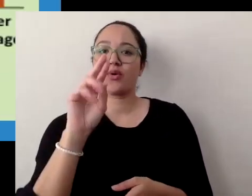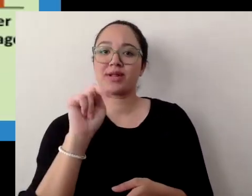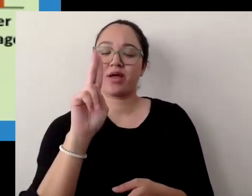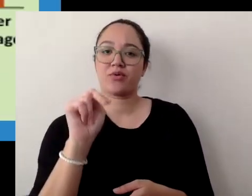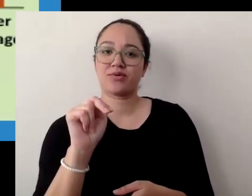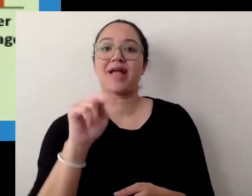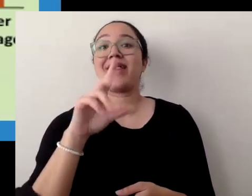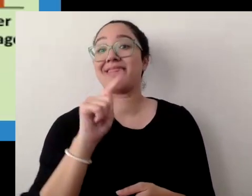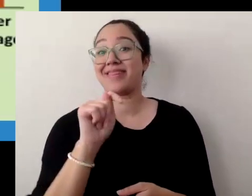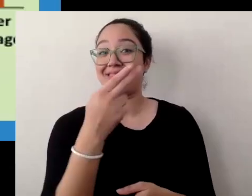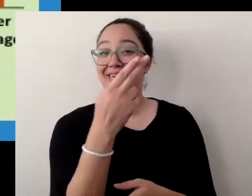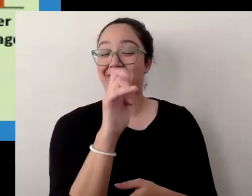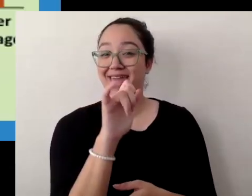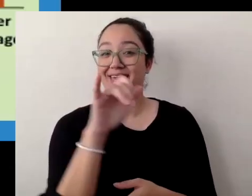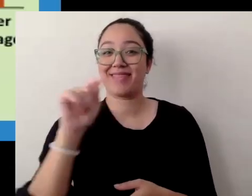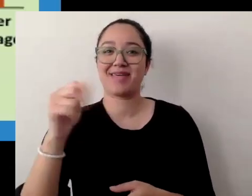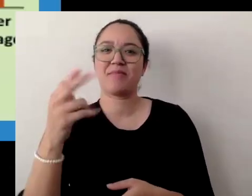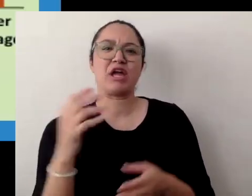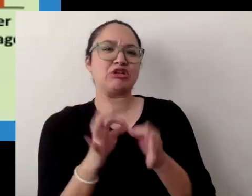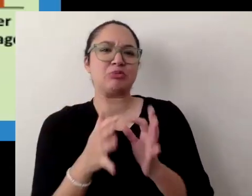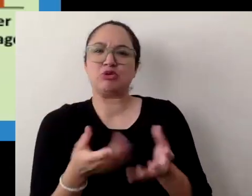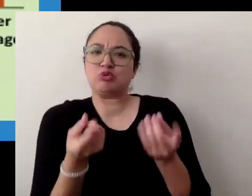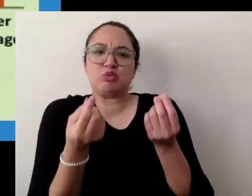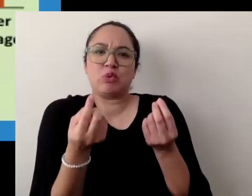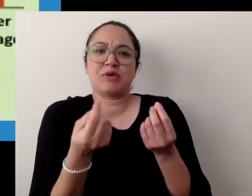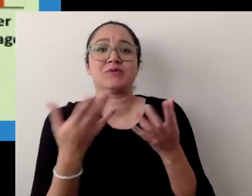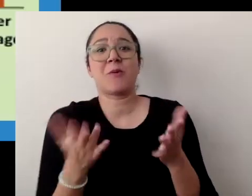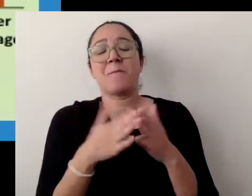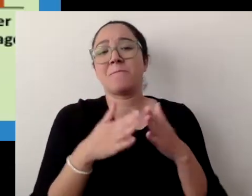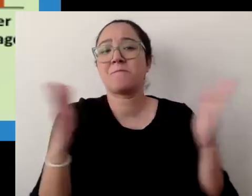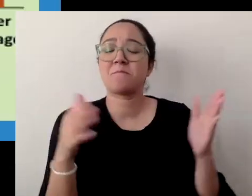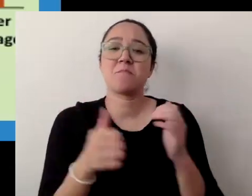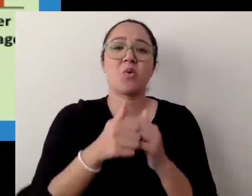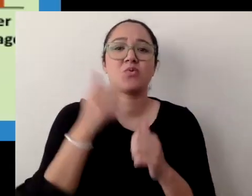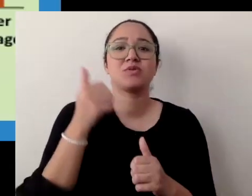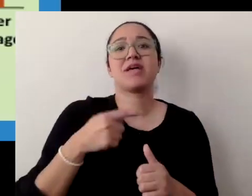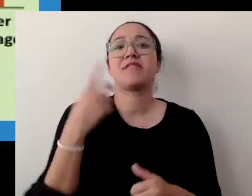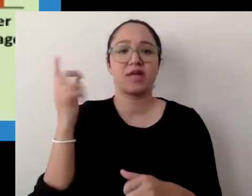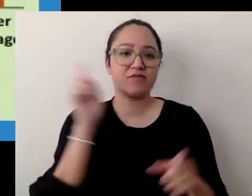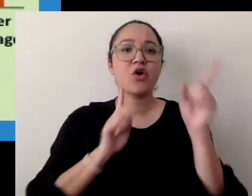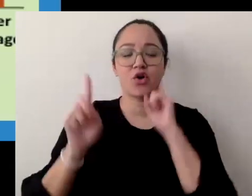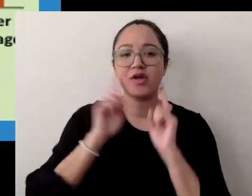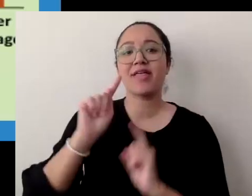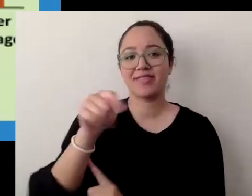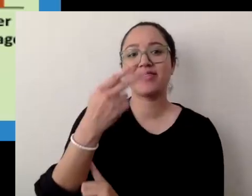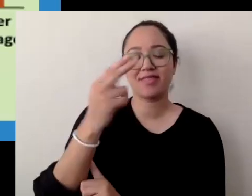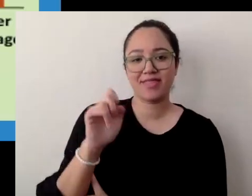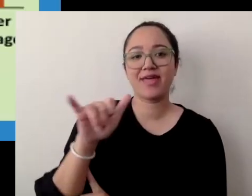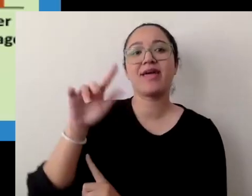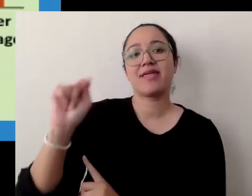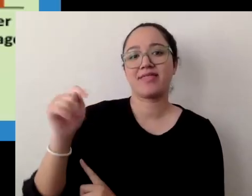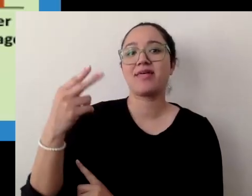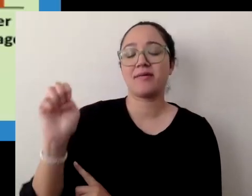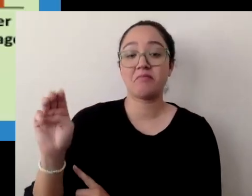the majority of respondents have heard they, them used as a singular pronoun in English. That was